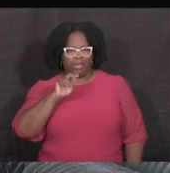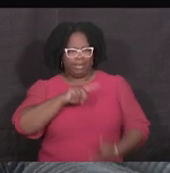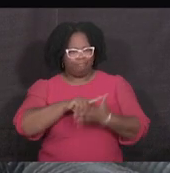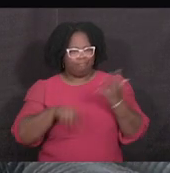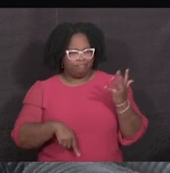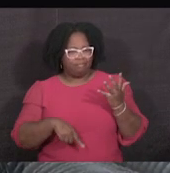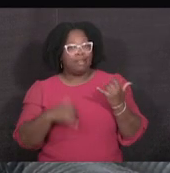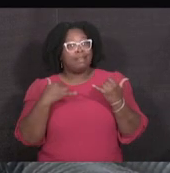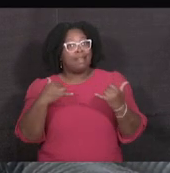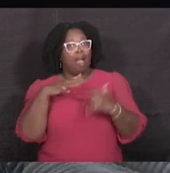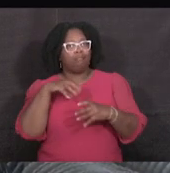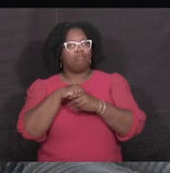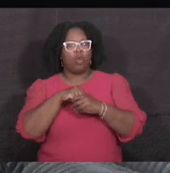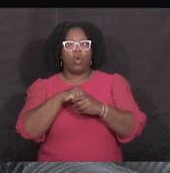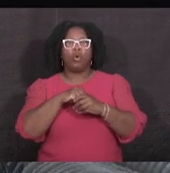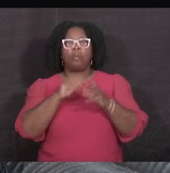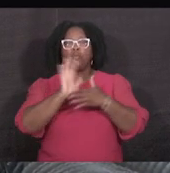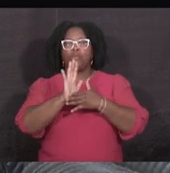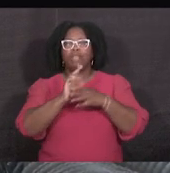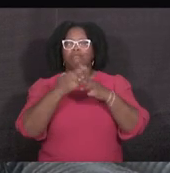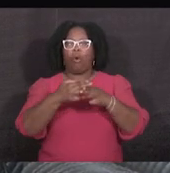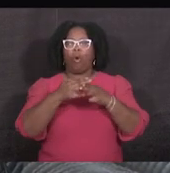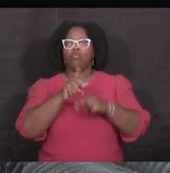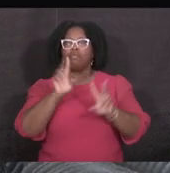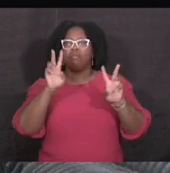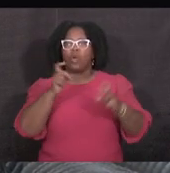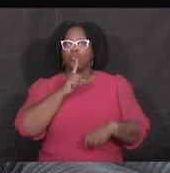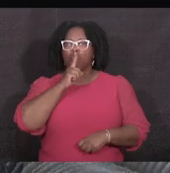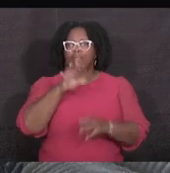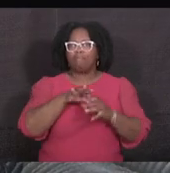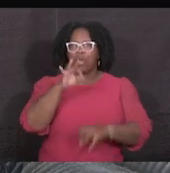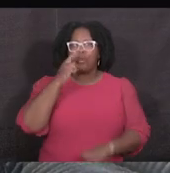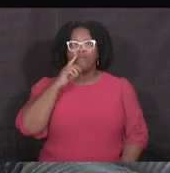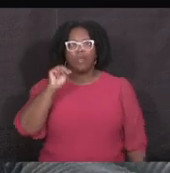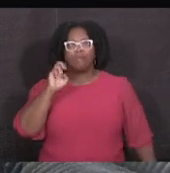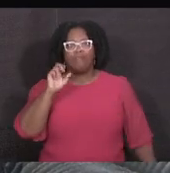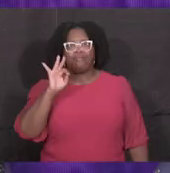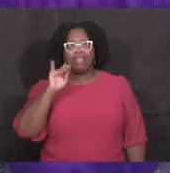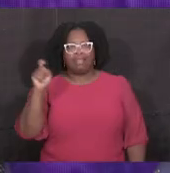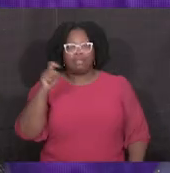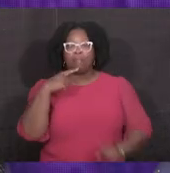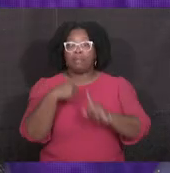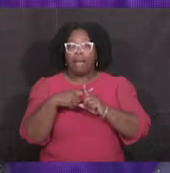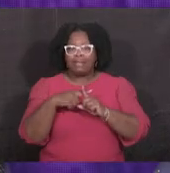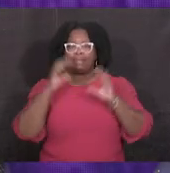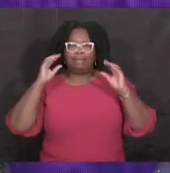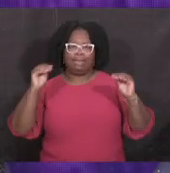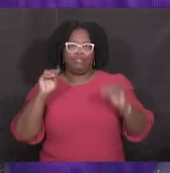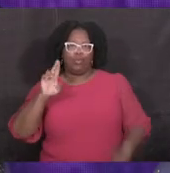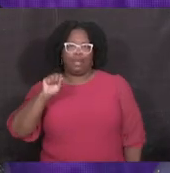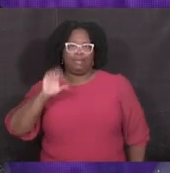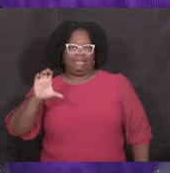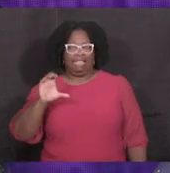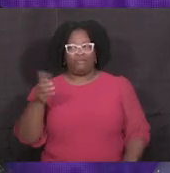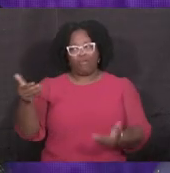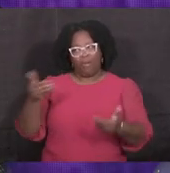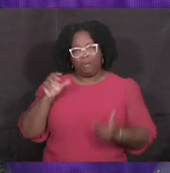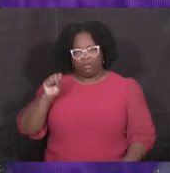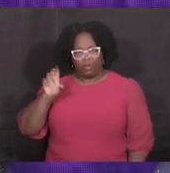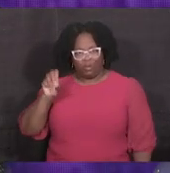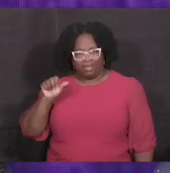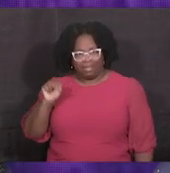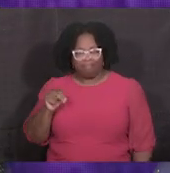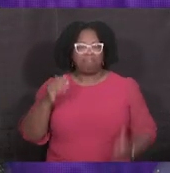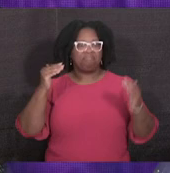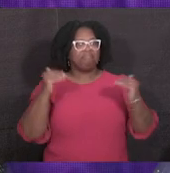film True Spirit for Netflix. And on top of all of that, she is teaching at USC. Welcome, Susan. And next up, we have my